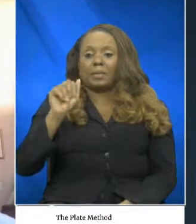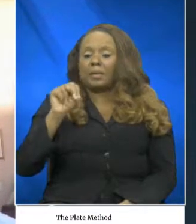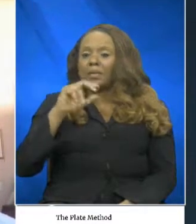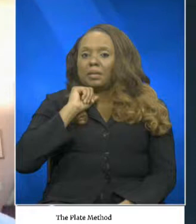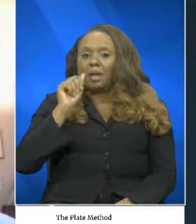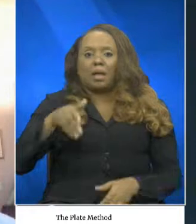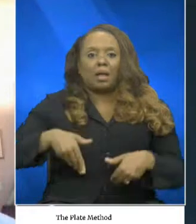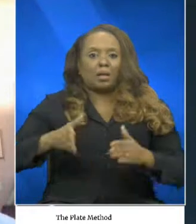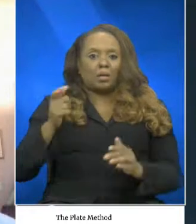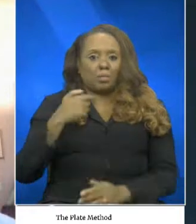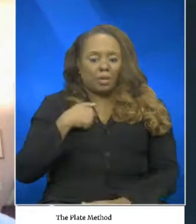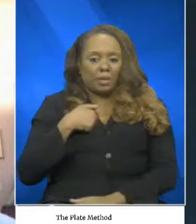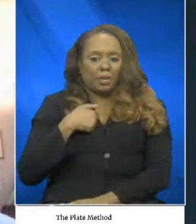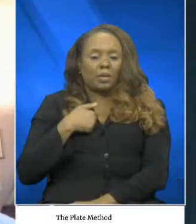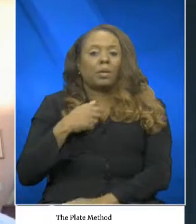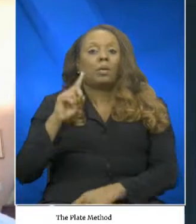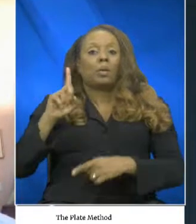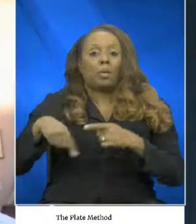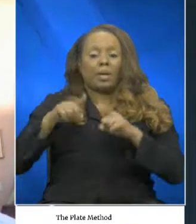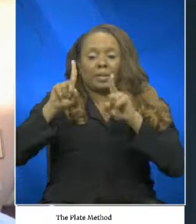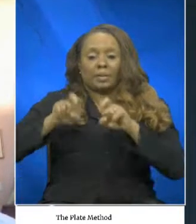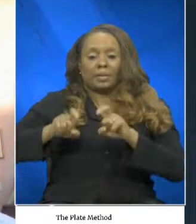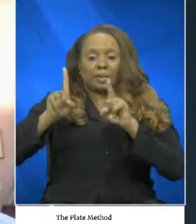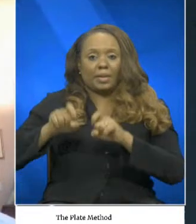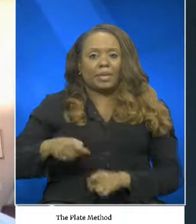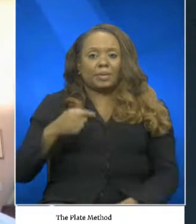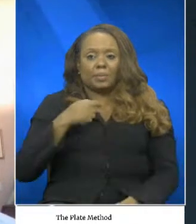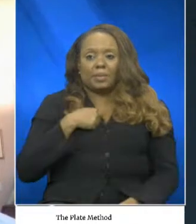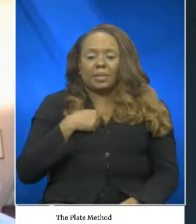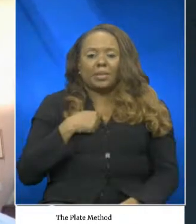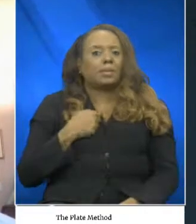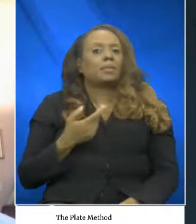they tested me, was still,